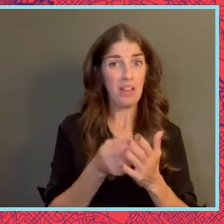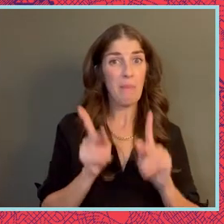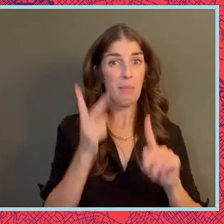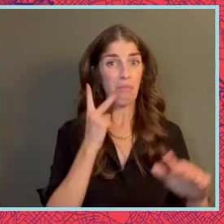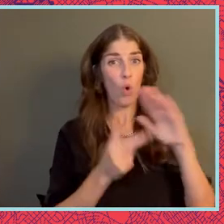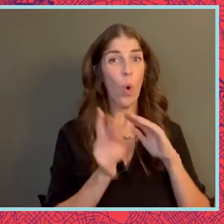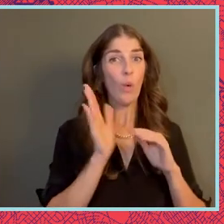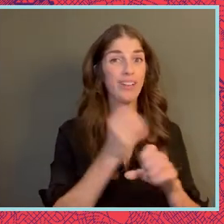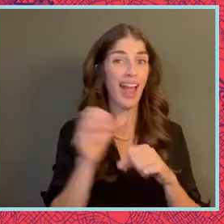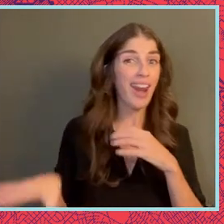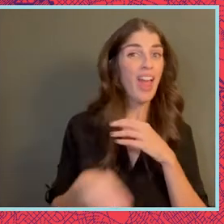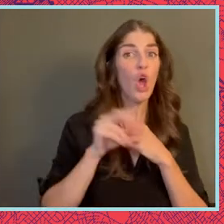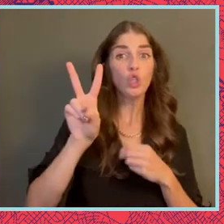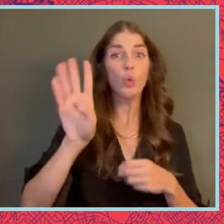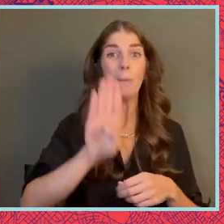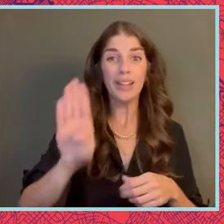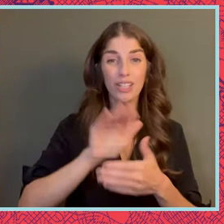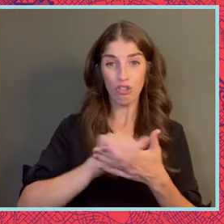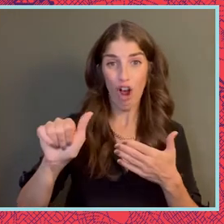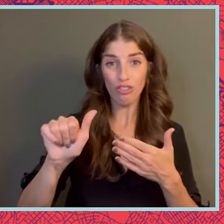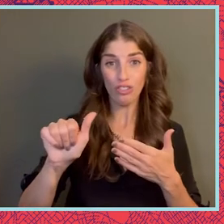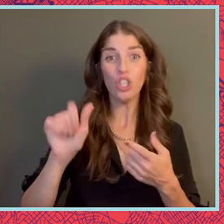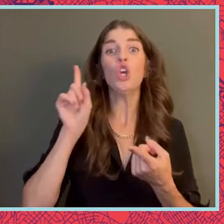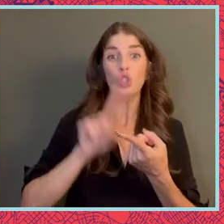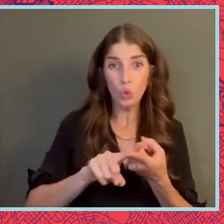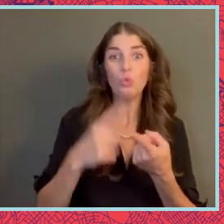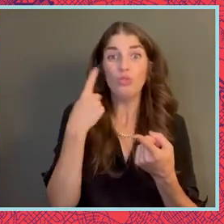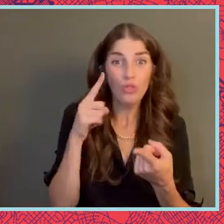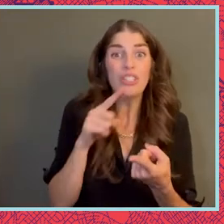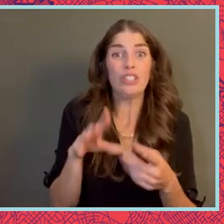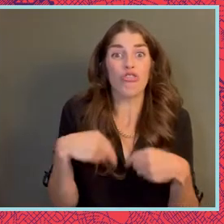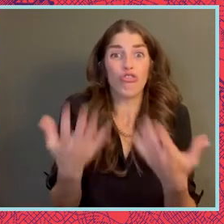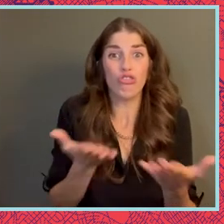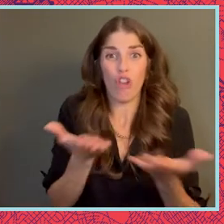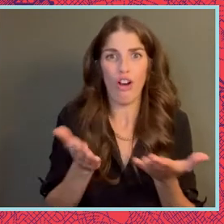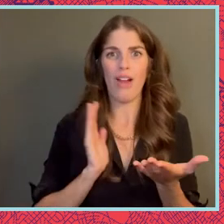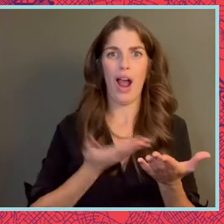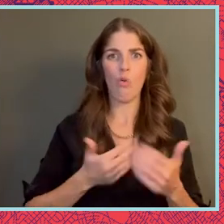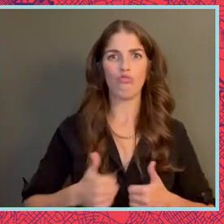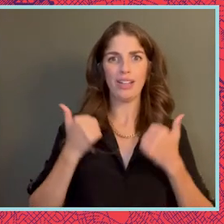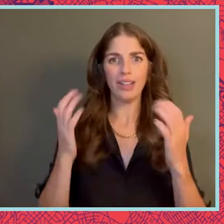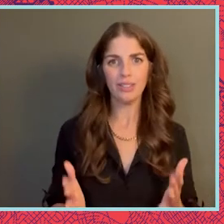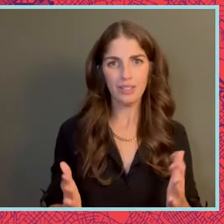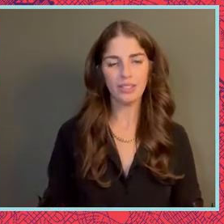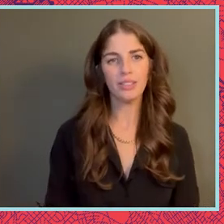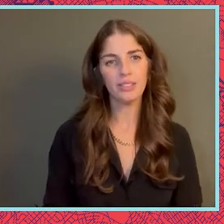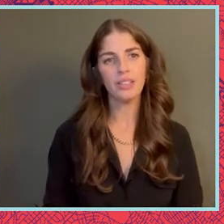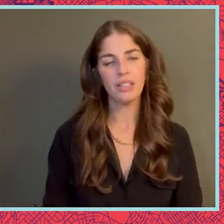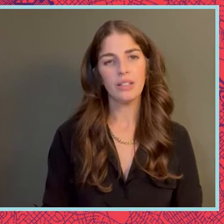we'll get more than $2 billion in revenue to serve our residents.